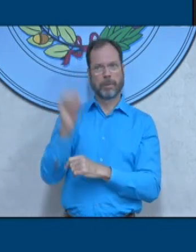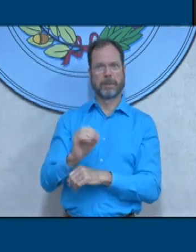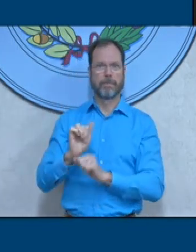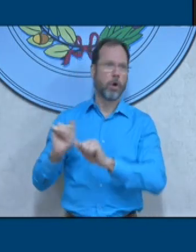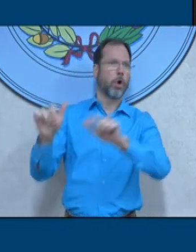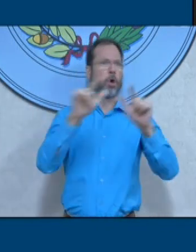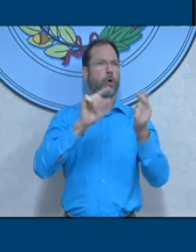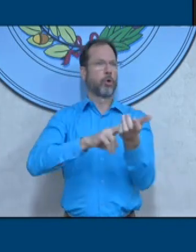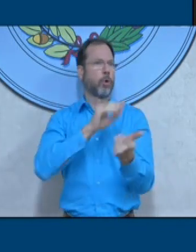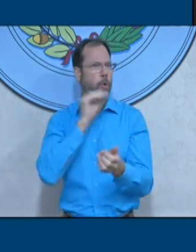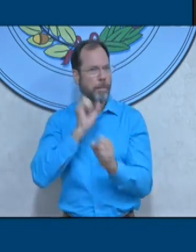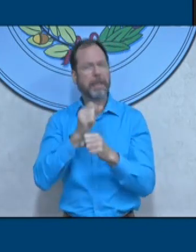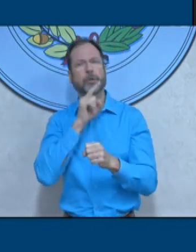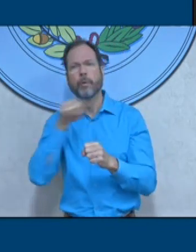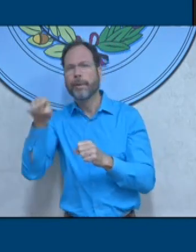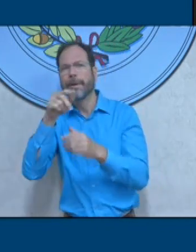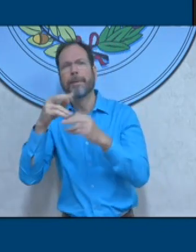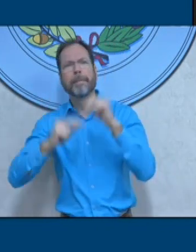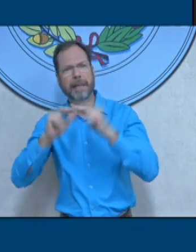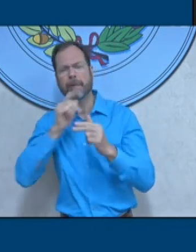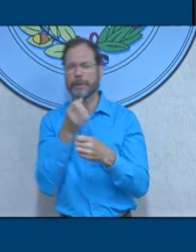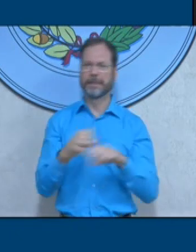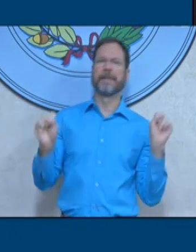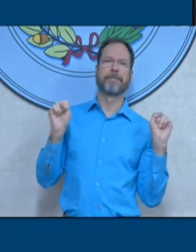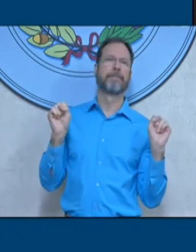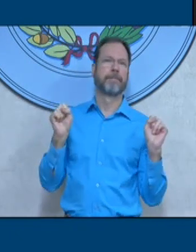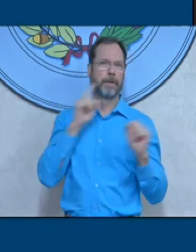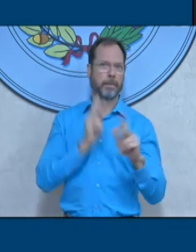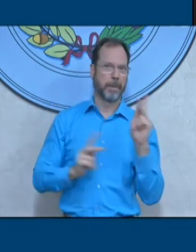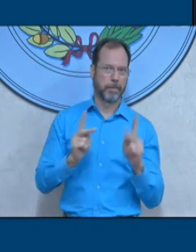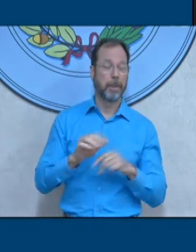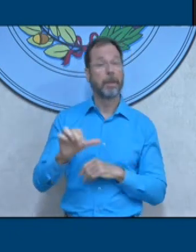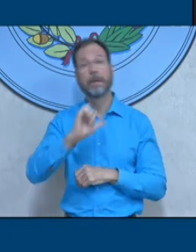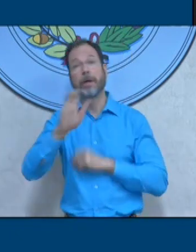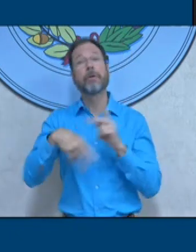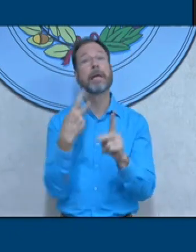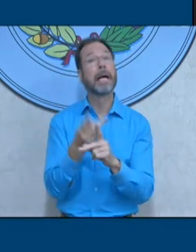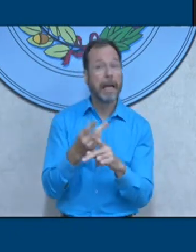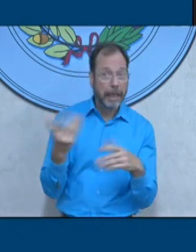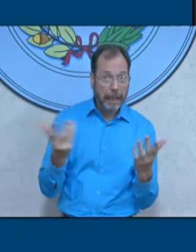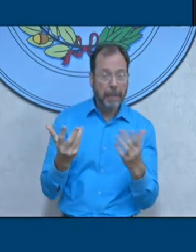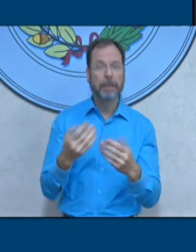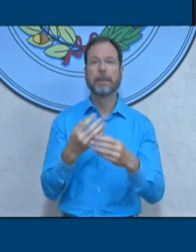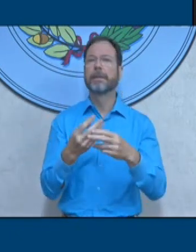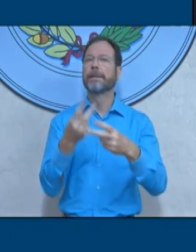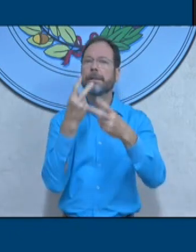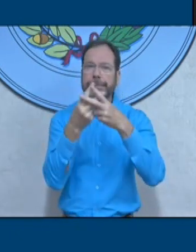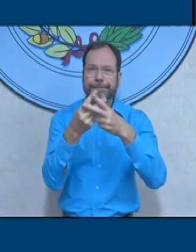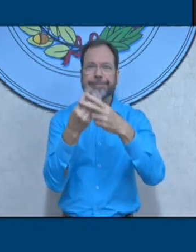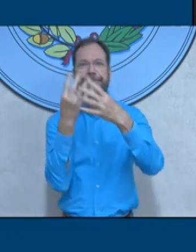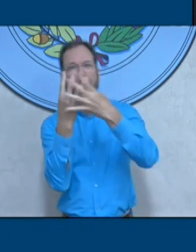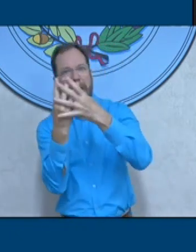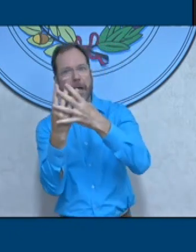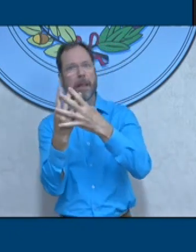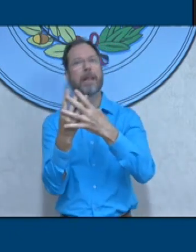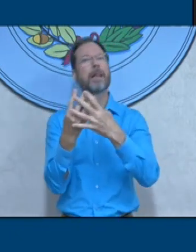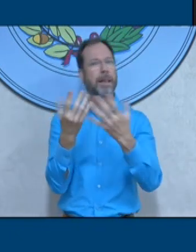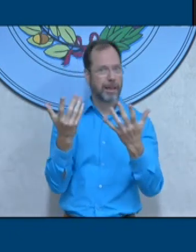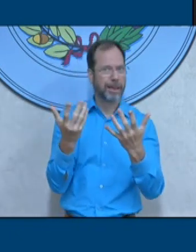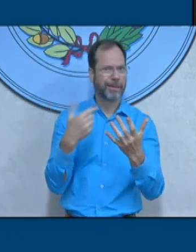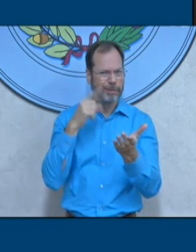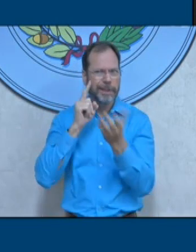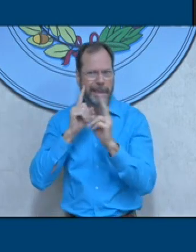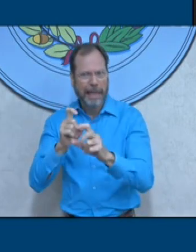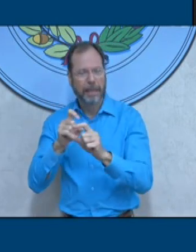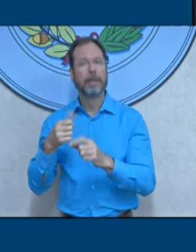the nursing homes to make sure that those facilities will be as safe as possible. Another congregate setting is a jail or prison setting.